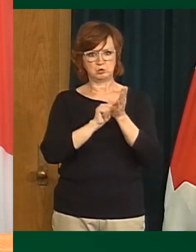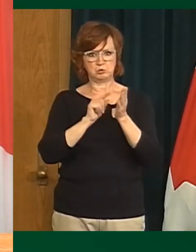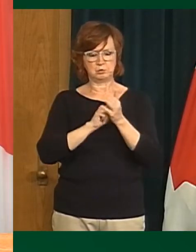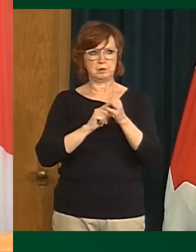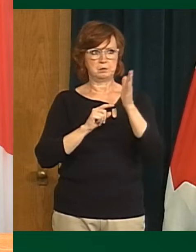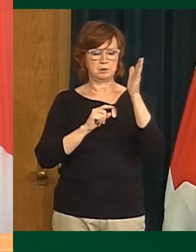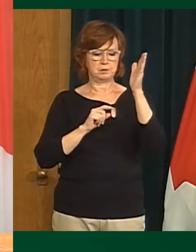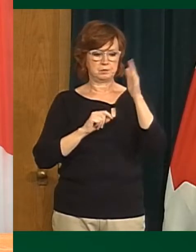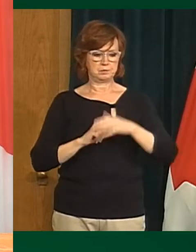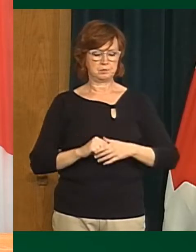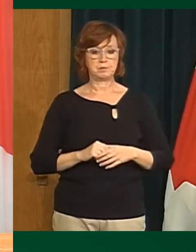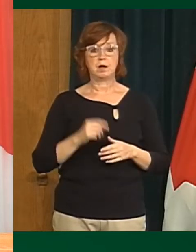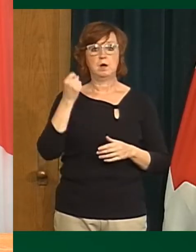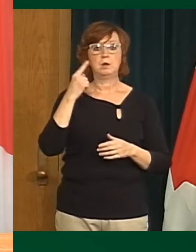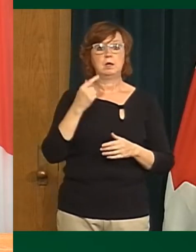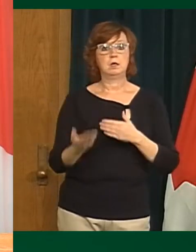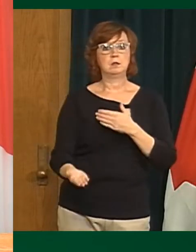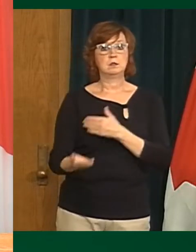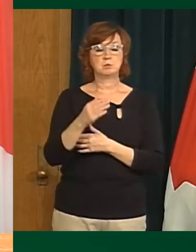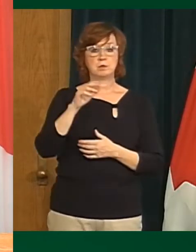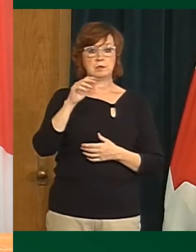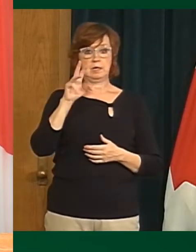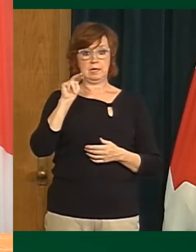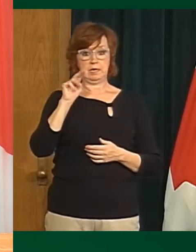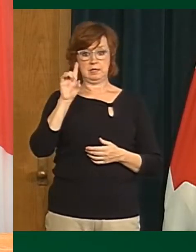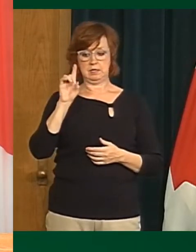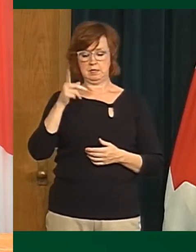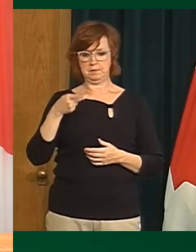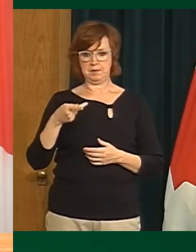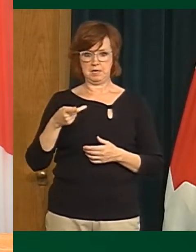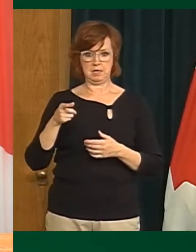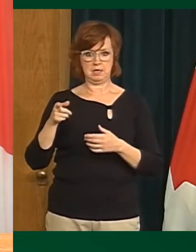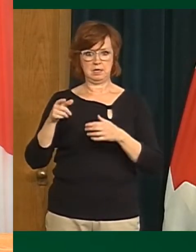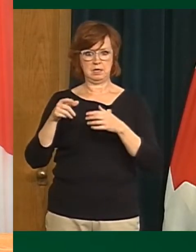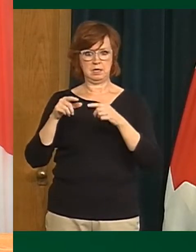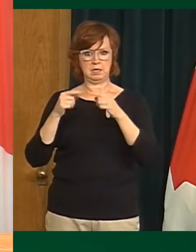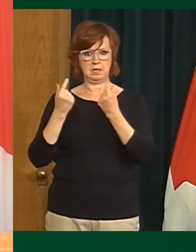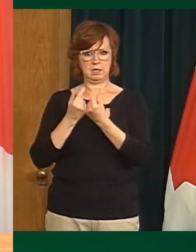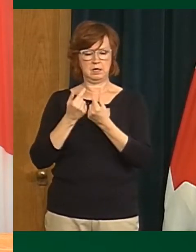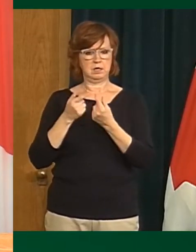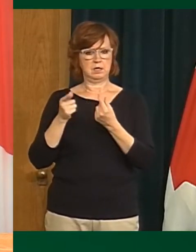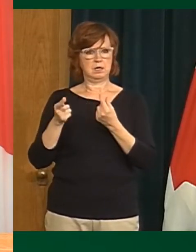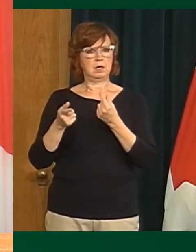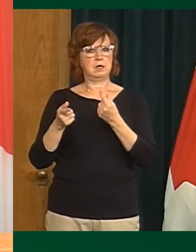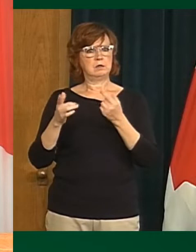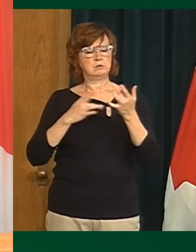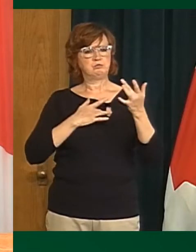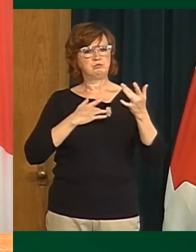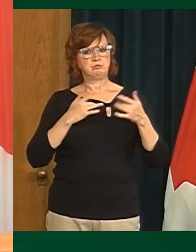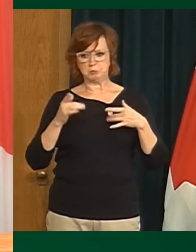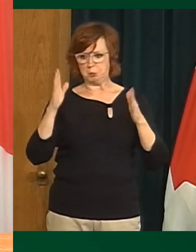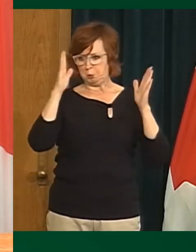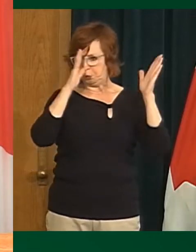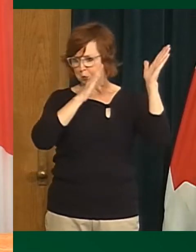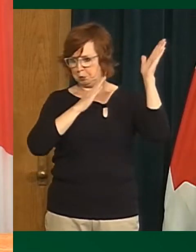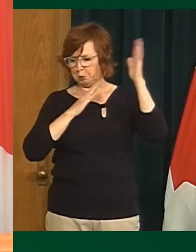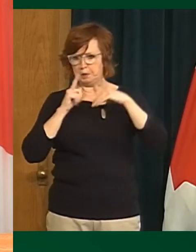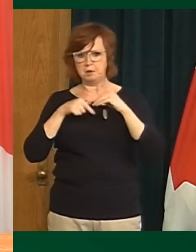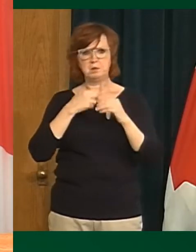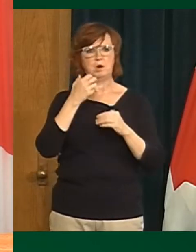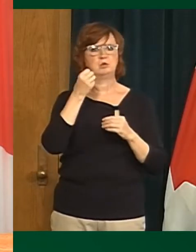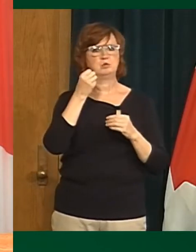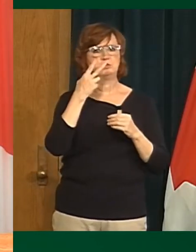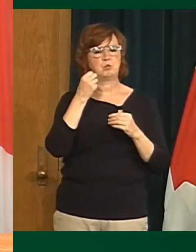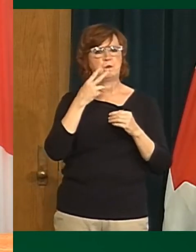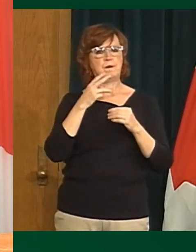This morning, the NDP was raising concerns that a lot of the ER hospitals and emergency departments that were closed have been